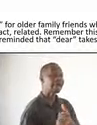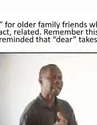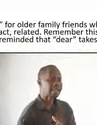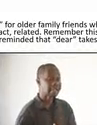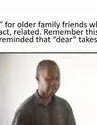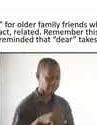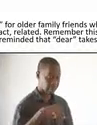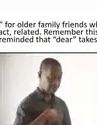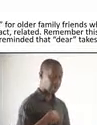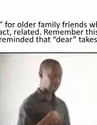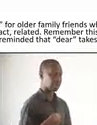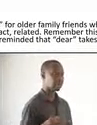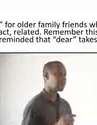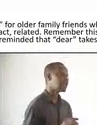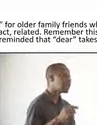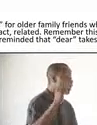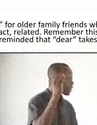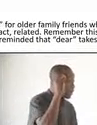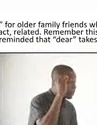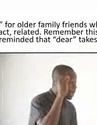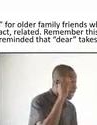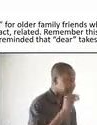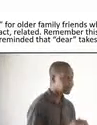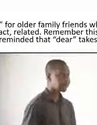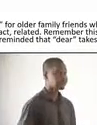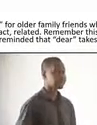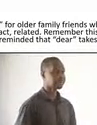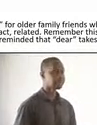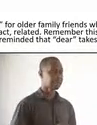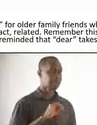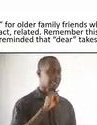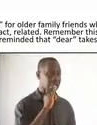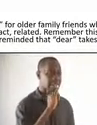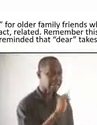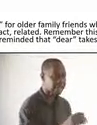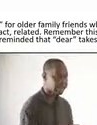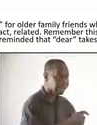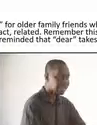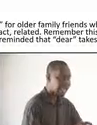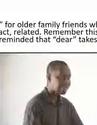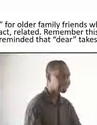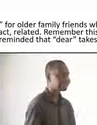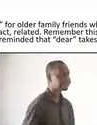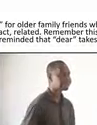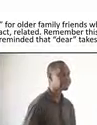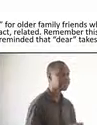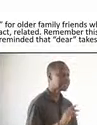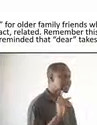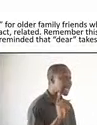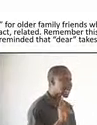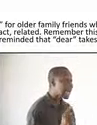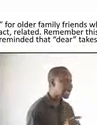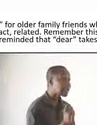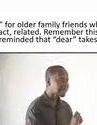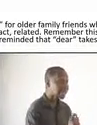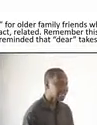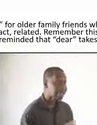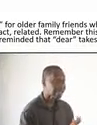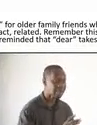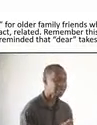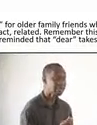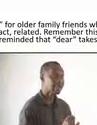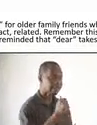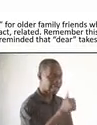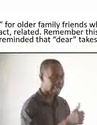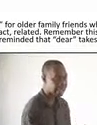related. Remember, this is the kind other writers may